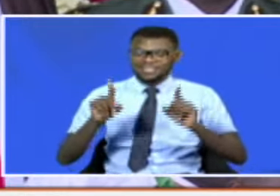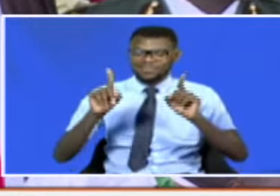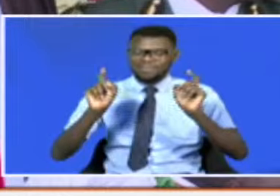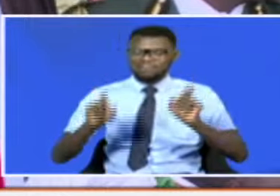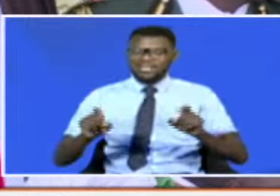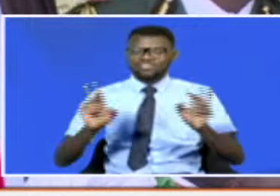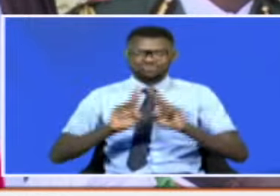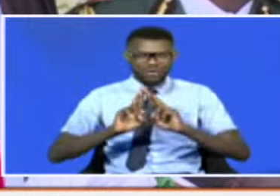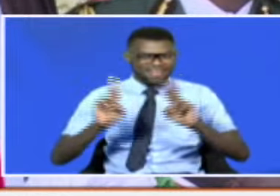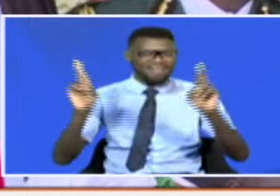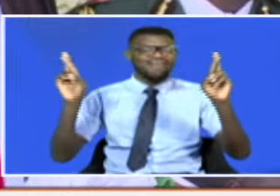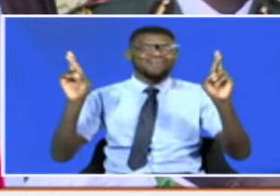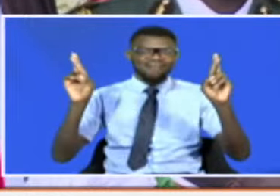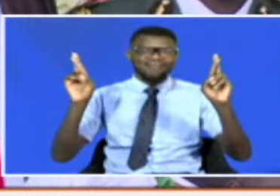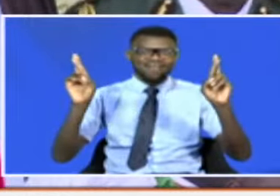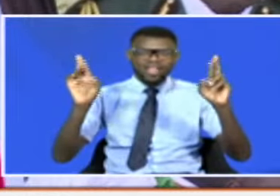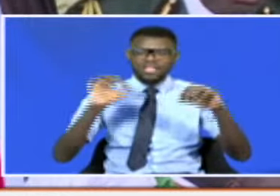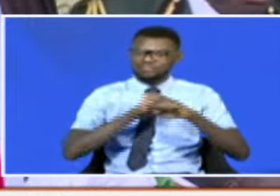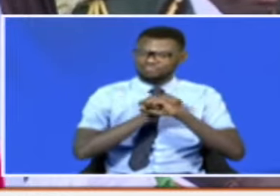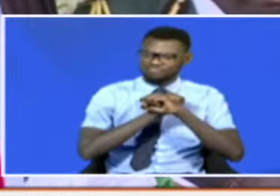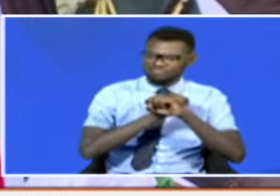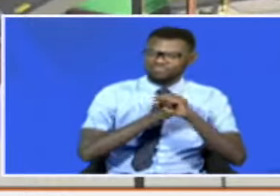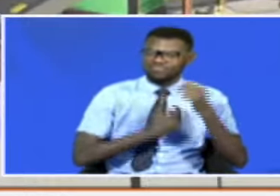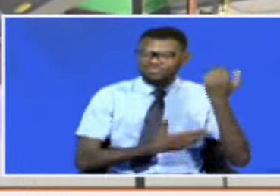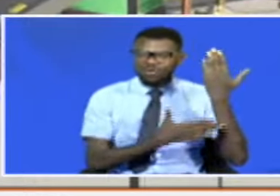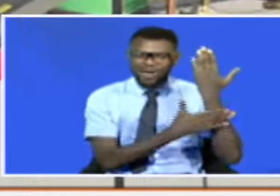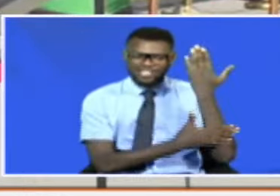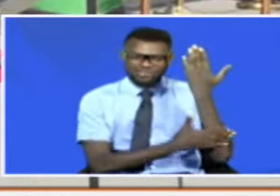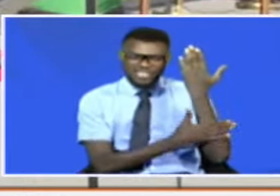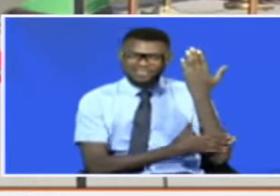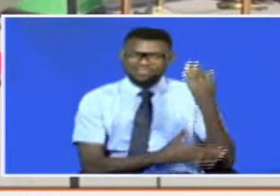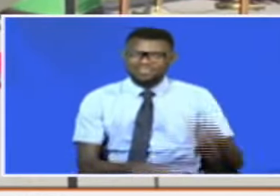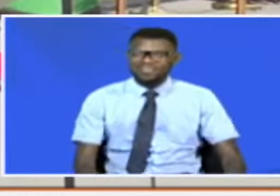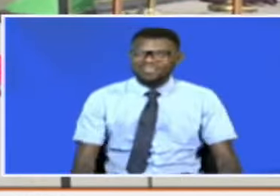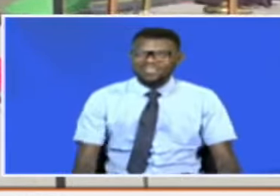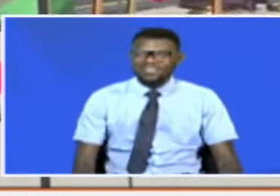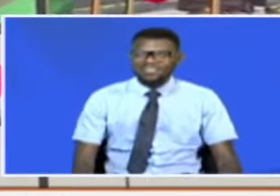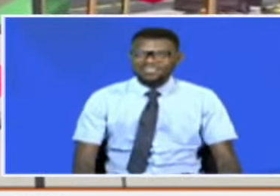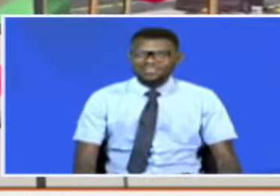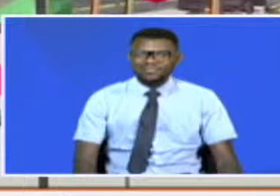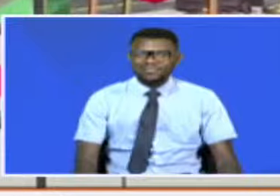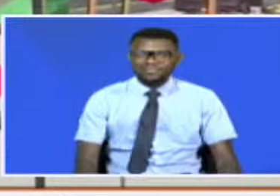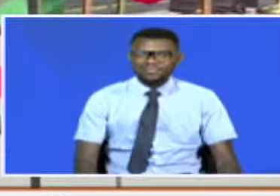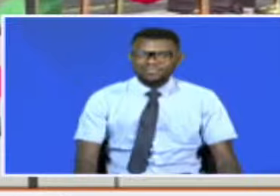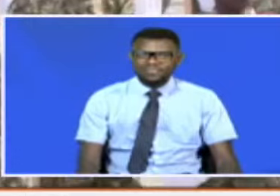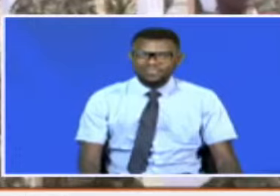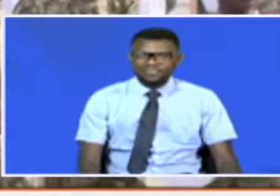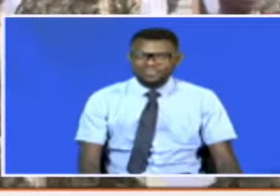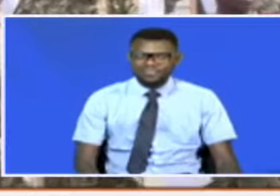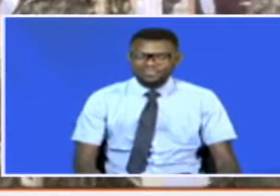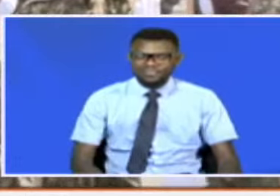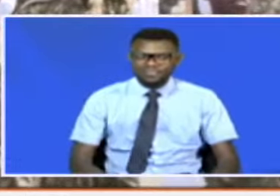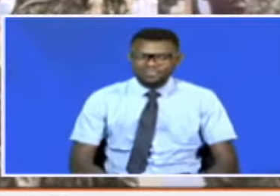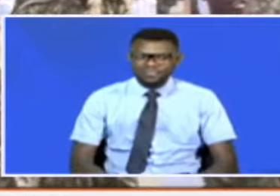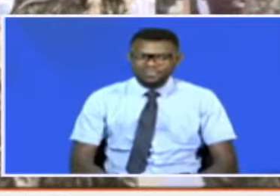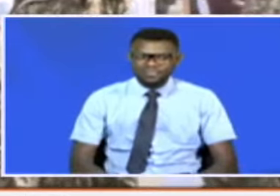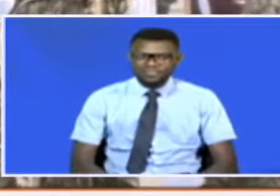to protect the country when the need arises. Do hereby swear by Almighty God.